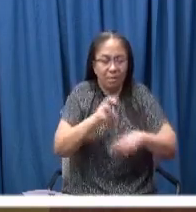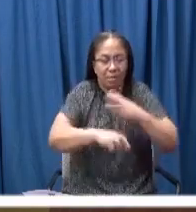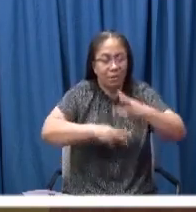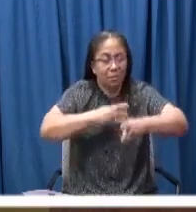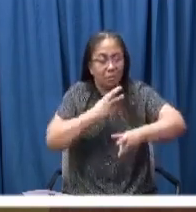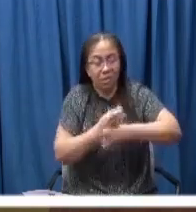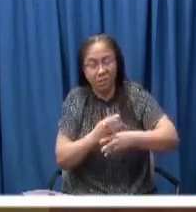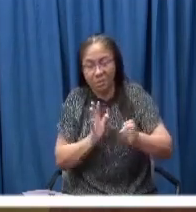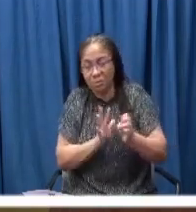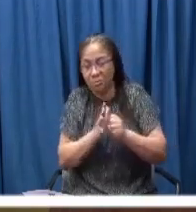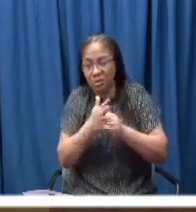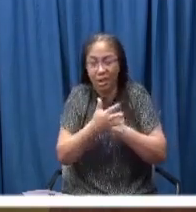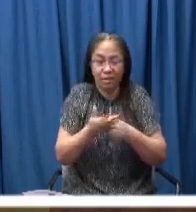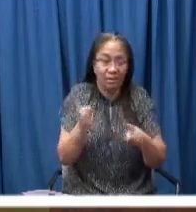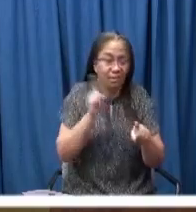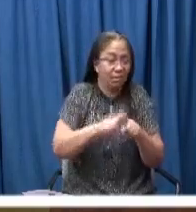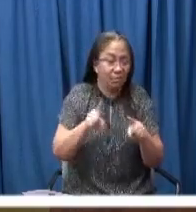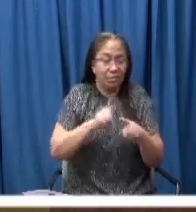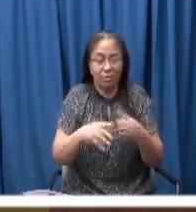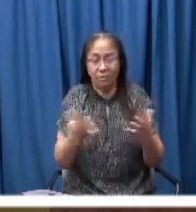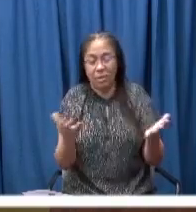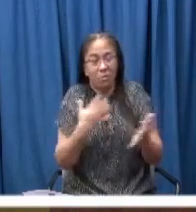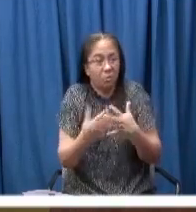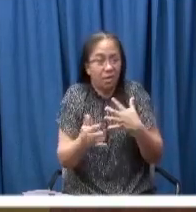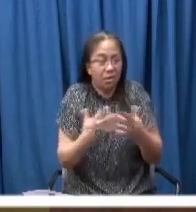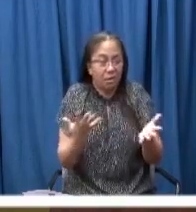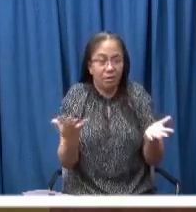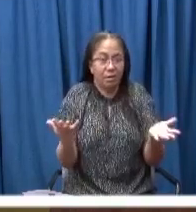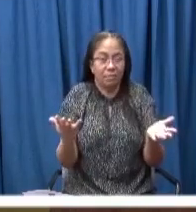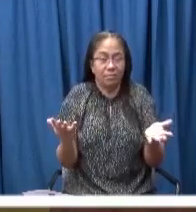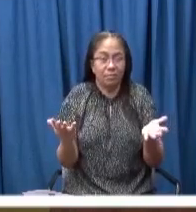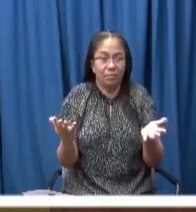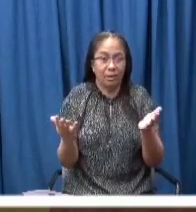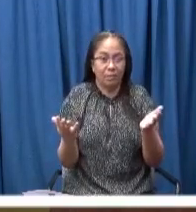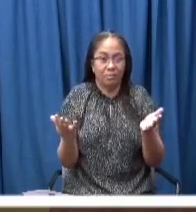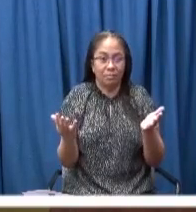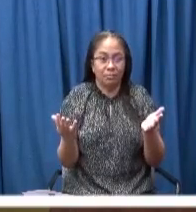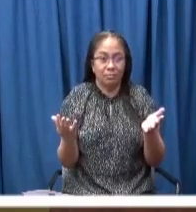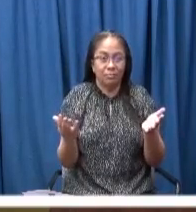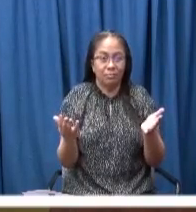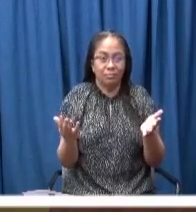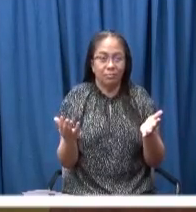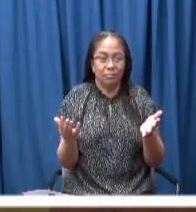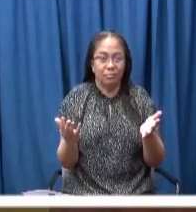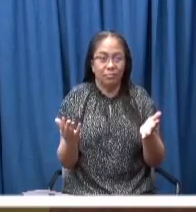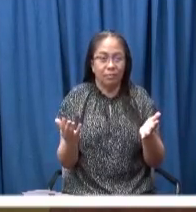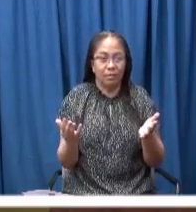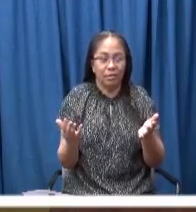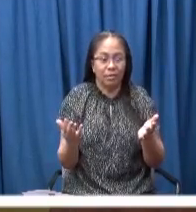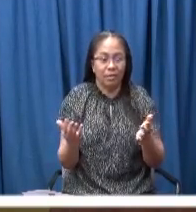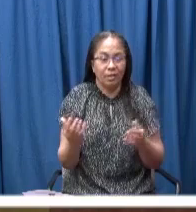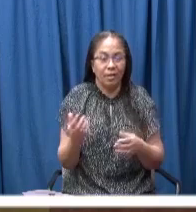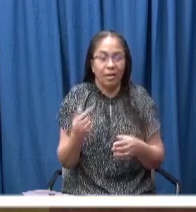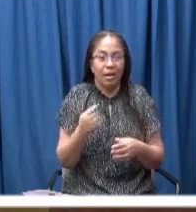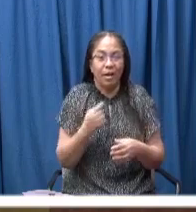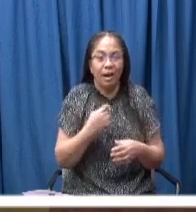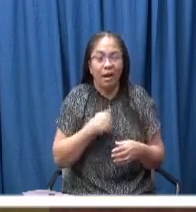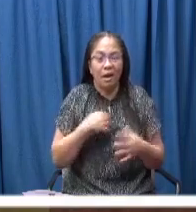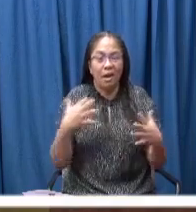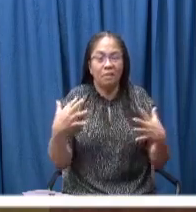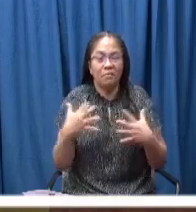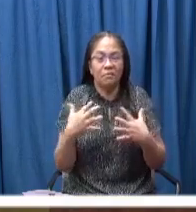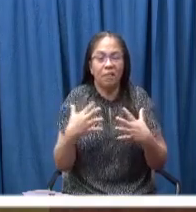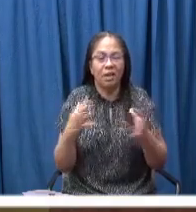and COVID-19 and the pandemic and the microbe and all the rest of it, there is nothing that